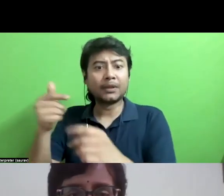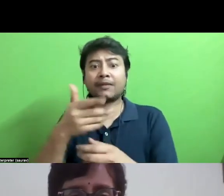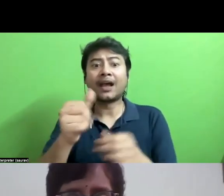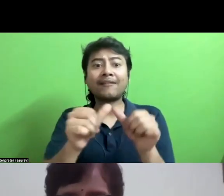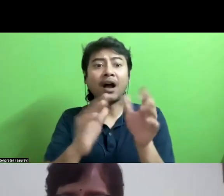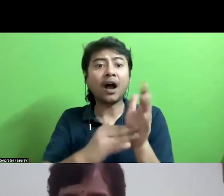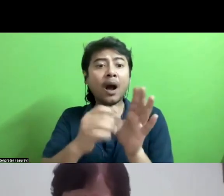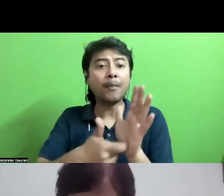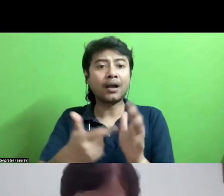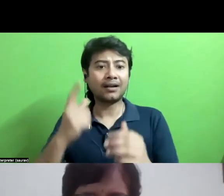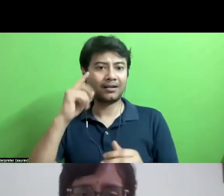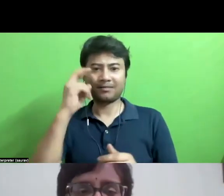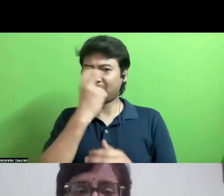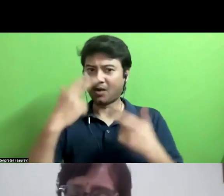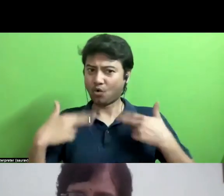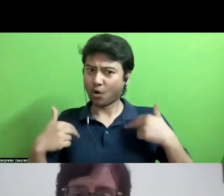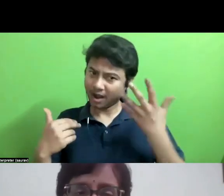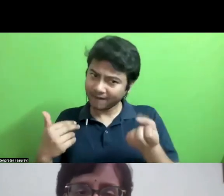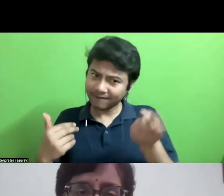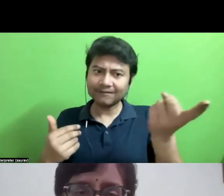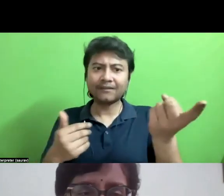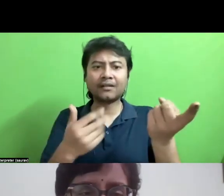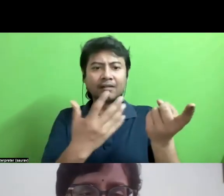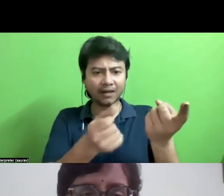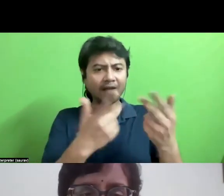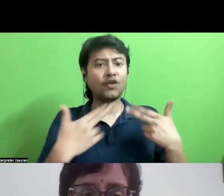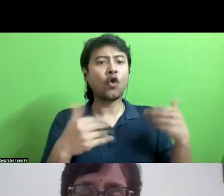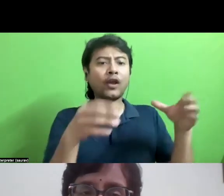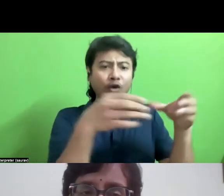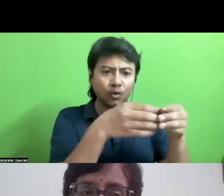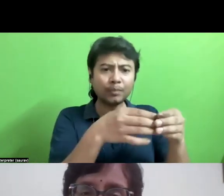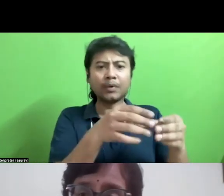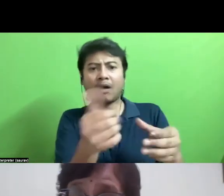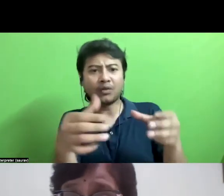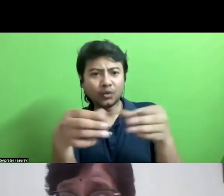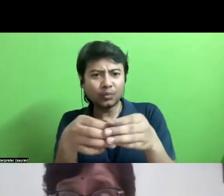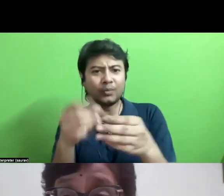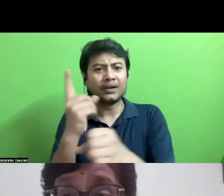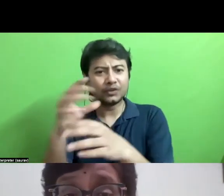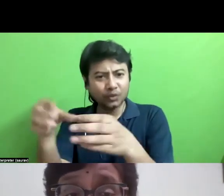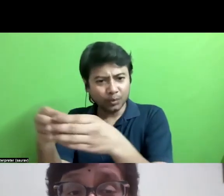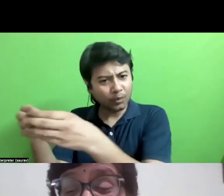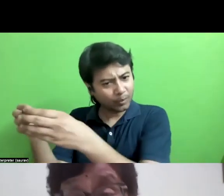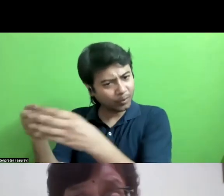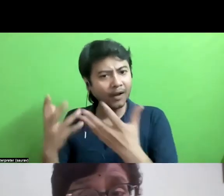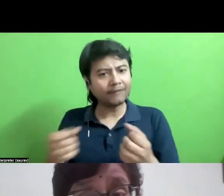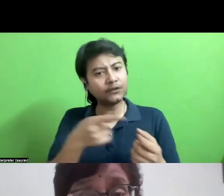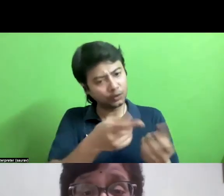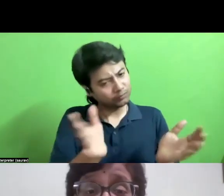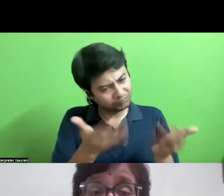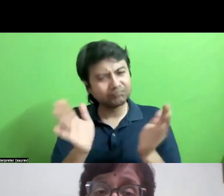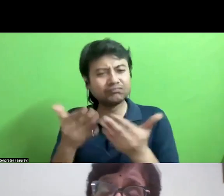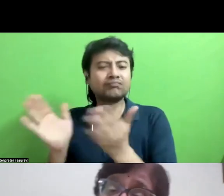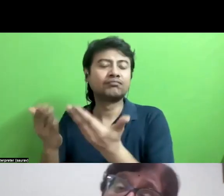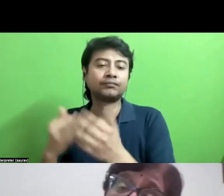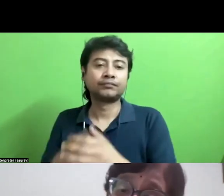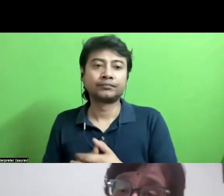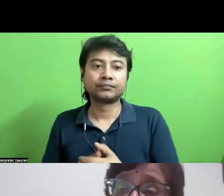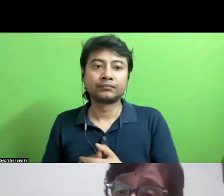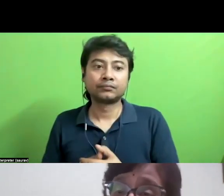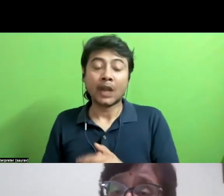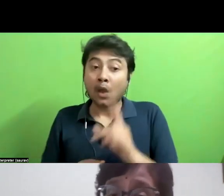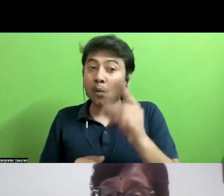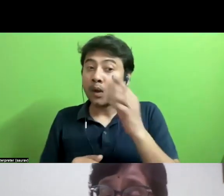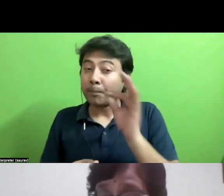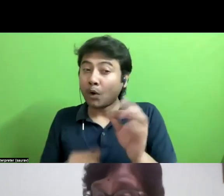different folks. So we can take those different groupings and do something about it. The most important thing I want to tell you, in the pipeline, not happened yet, we are